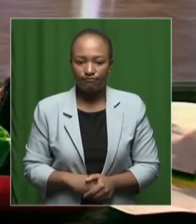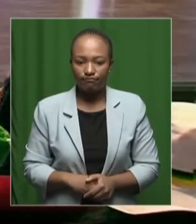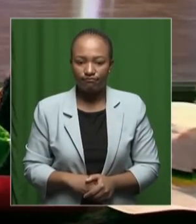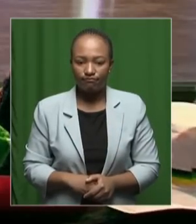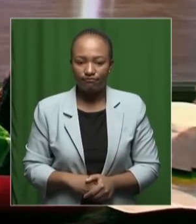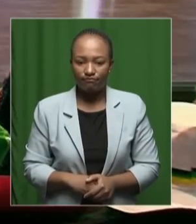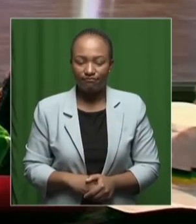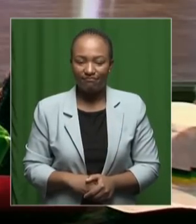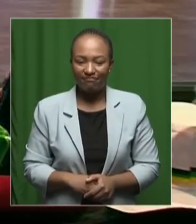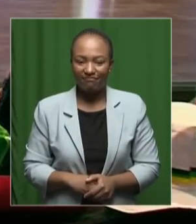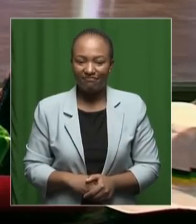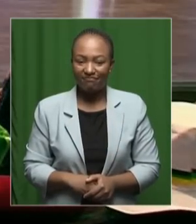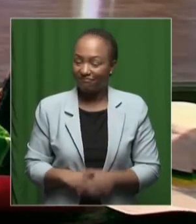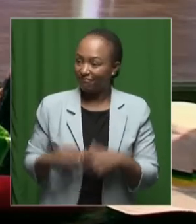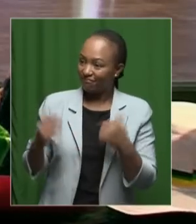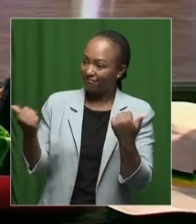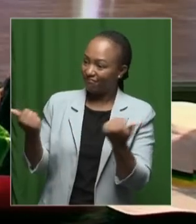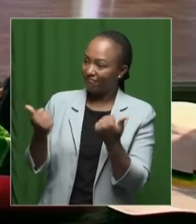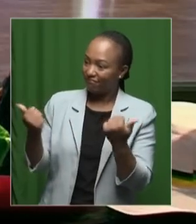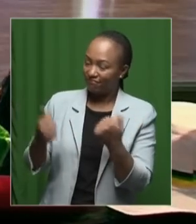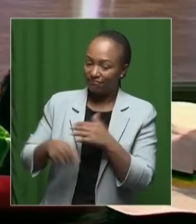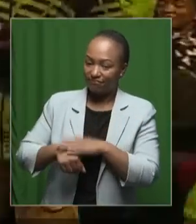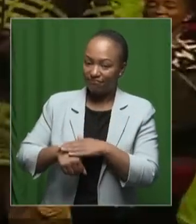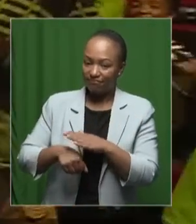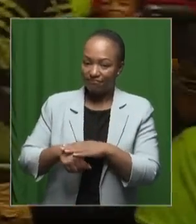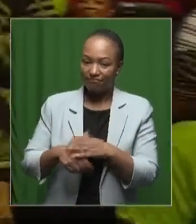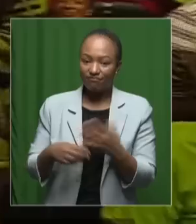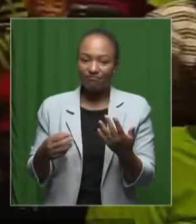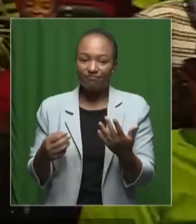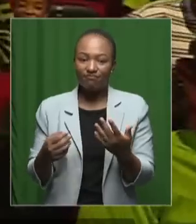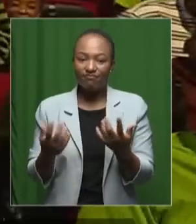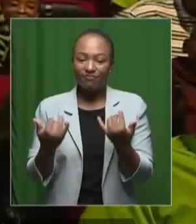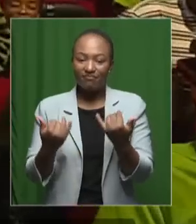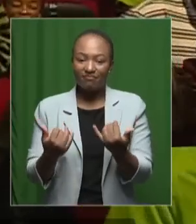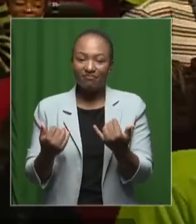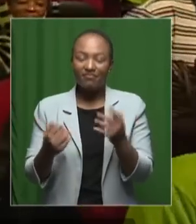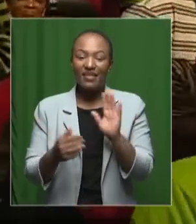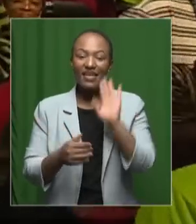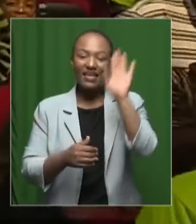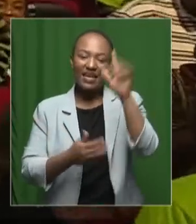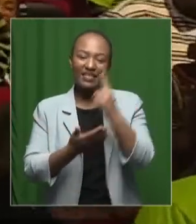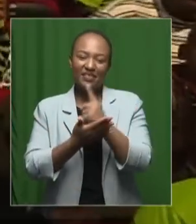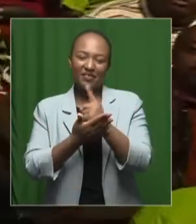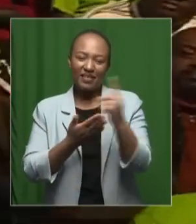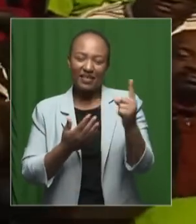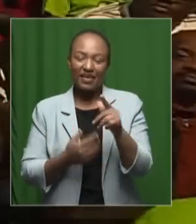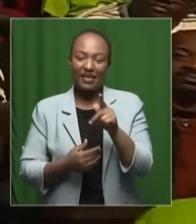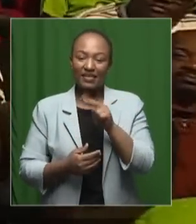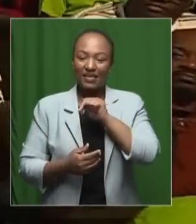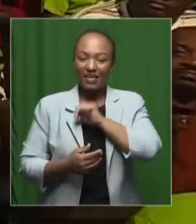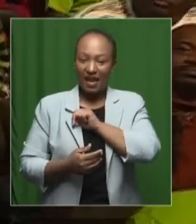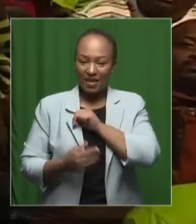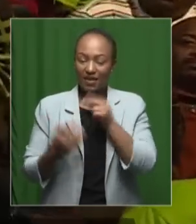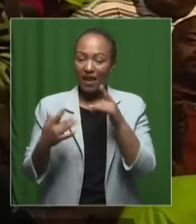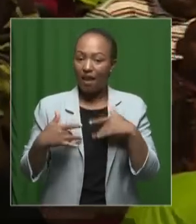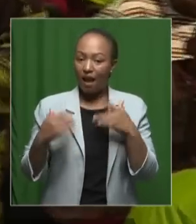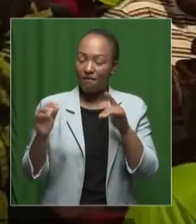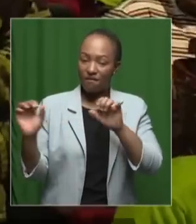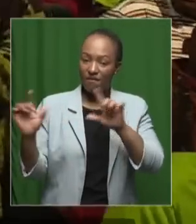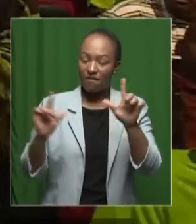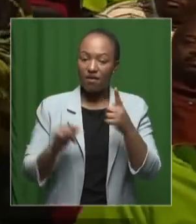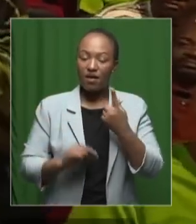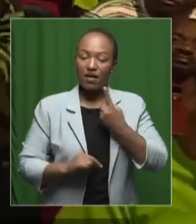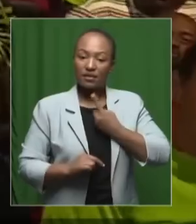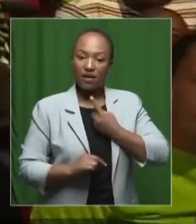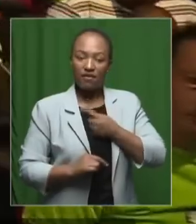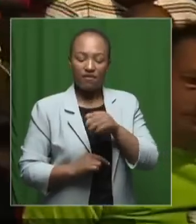Already. SABC2 viewers. We will be back with them next week live from KZN. So thank you very much indeed for joining us. For myself,